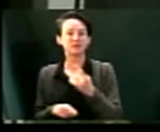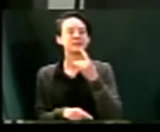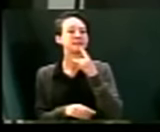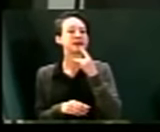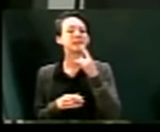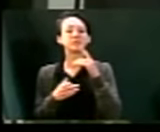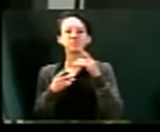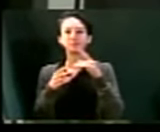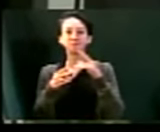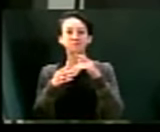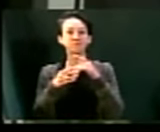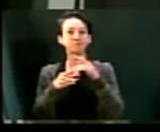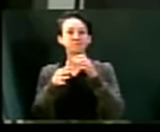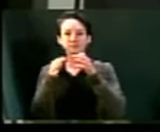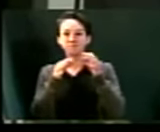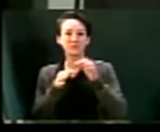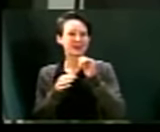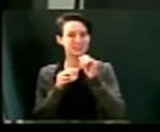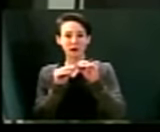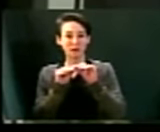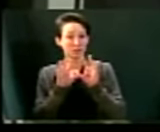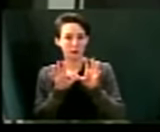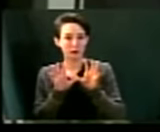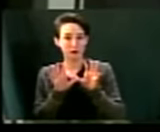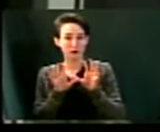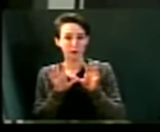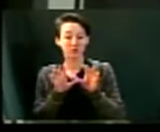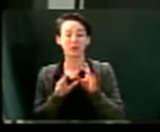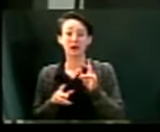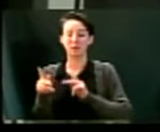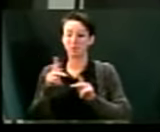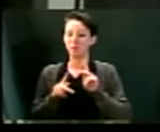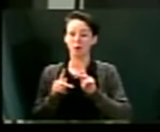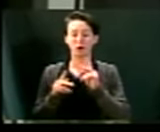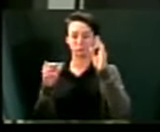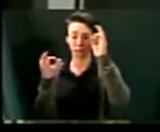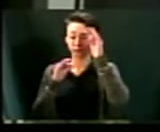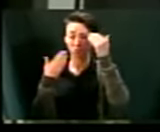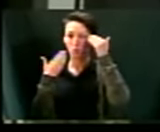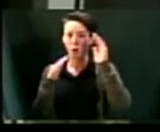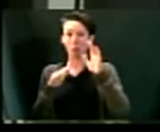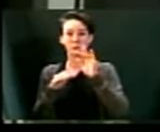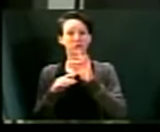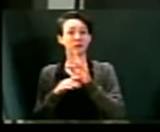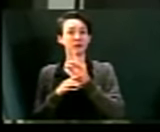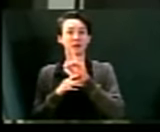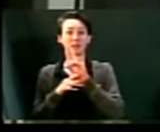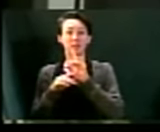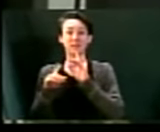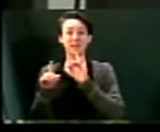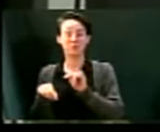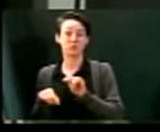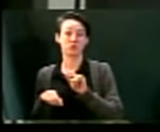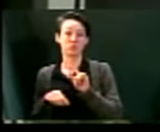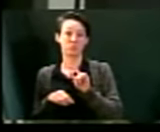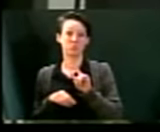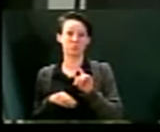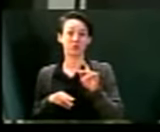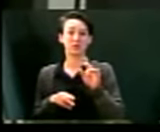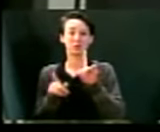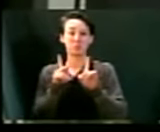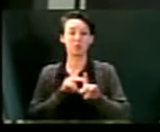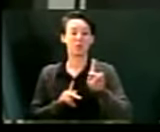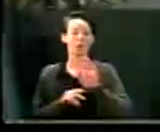confusing, and that nobody up here really knows the answers to a lot of these questions that we're asking. And that's a problem. Thank you, Madam